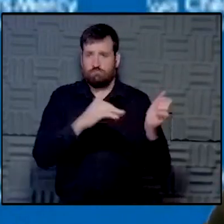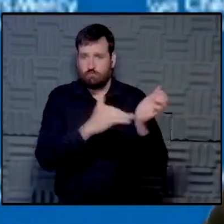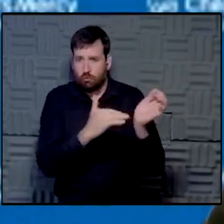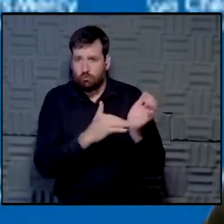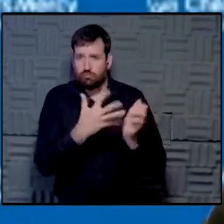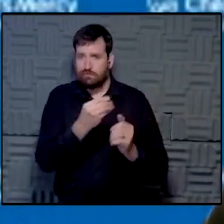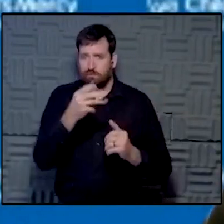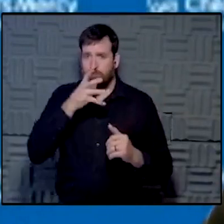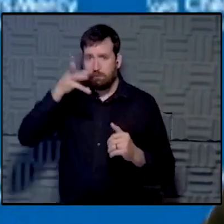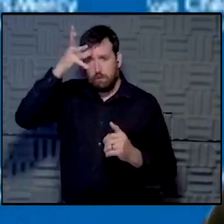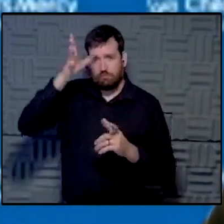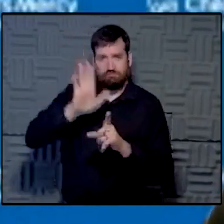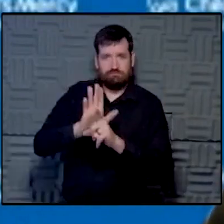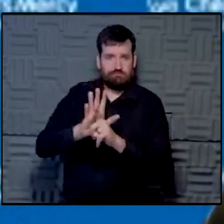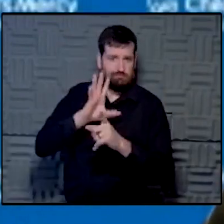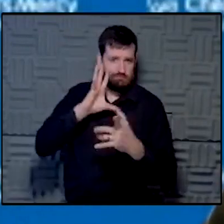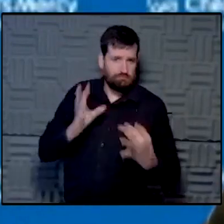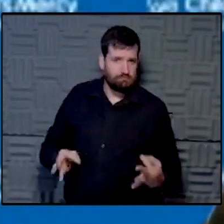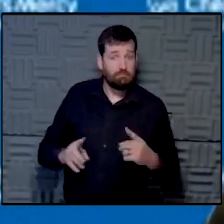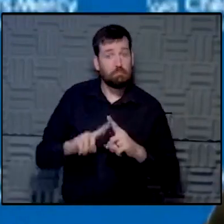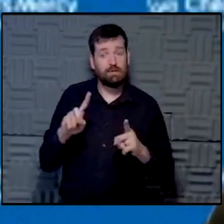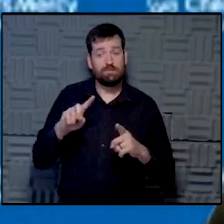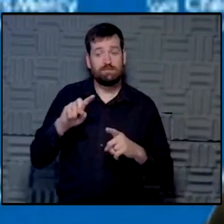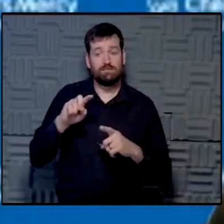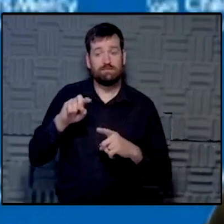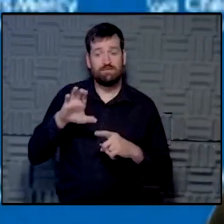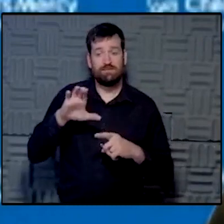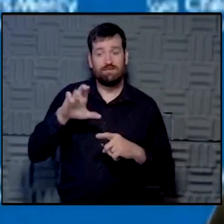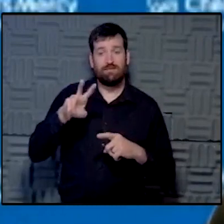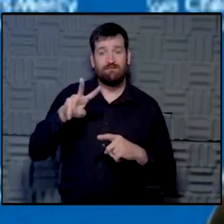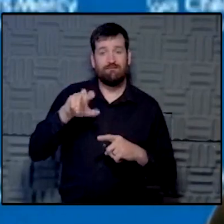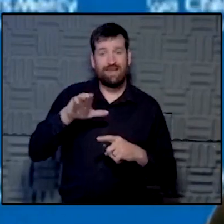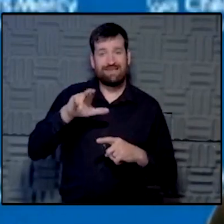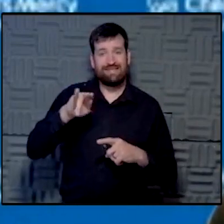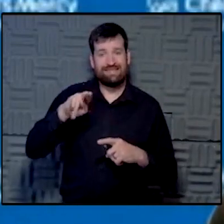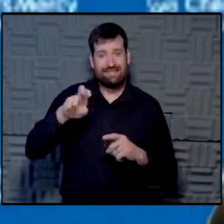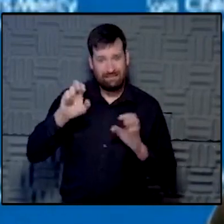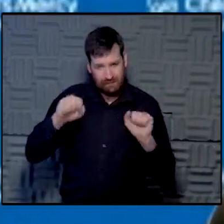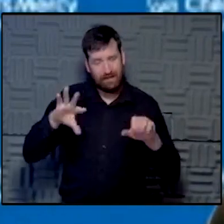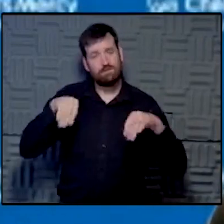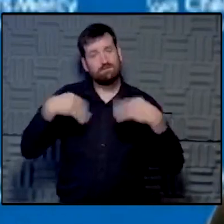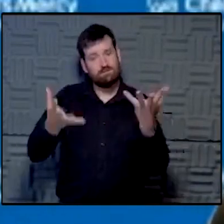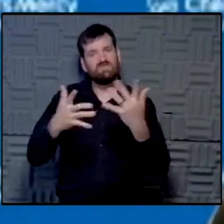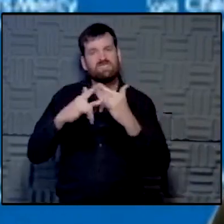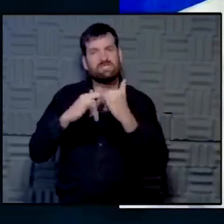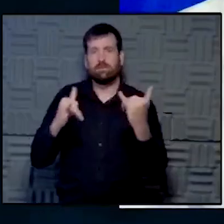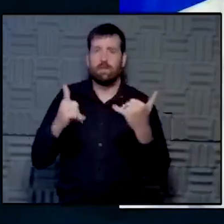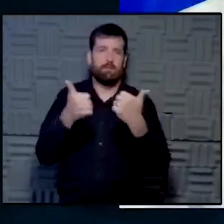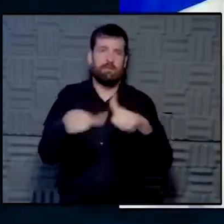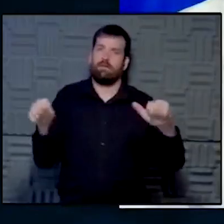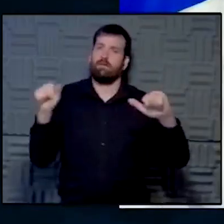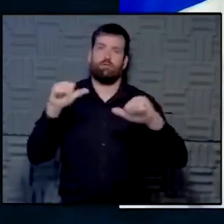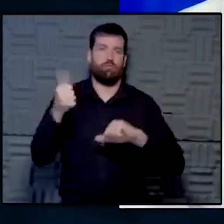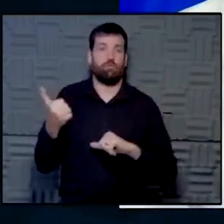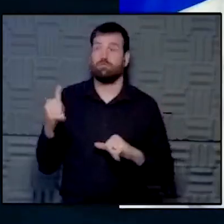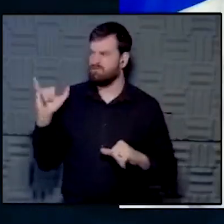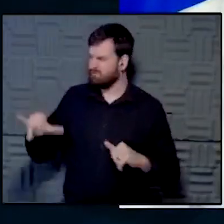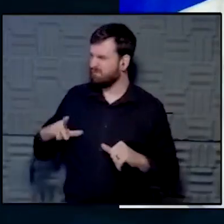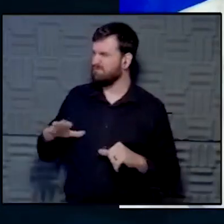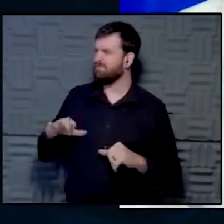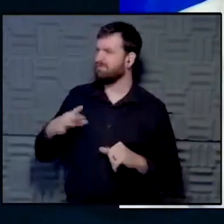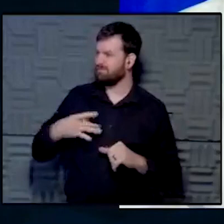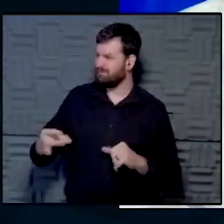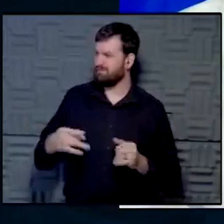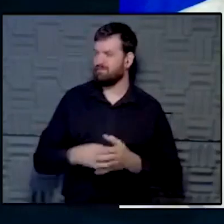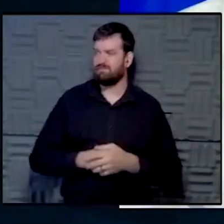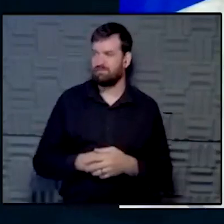parents, but the vaccine has the ability to be given together with all the other ones. I like that. That would be a good